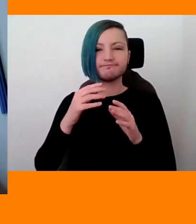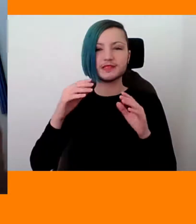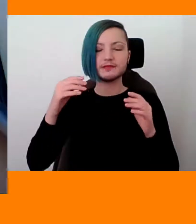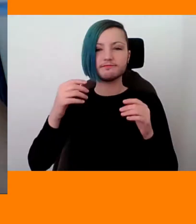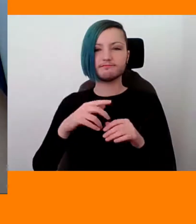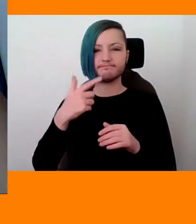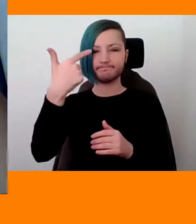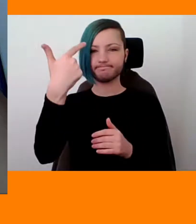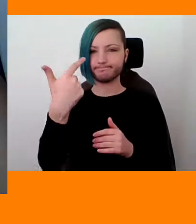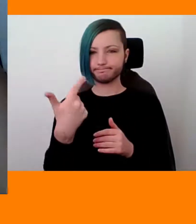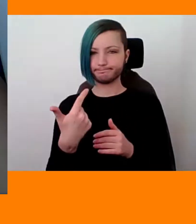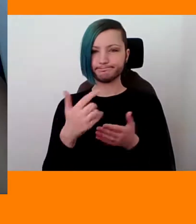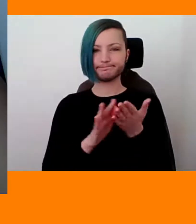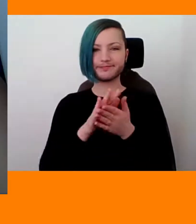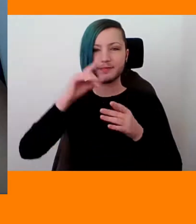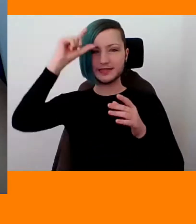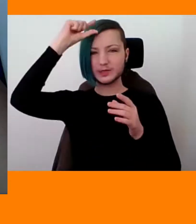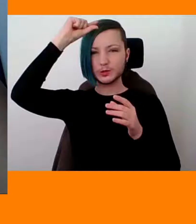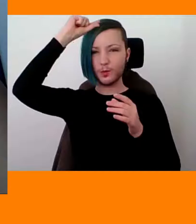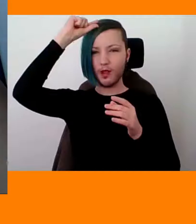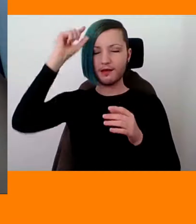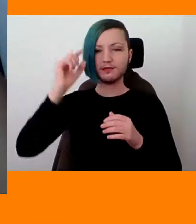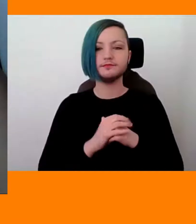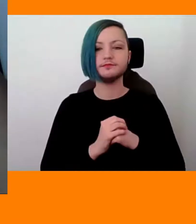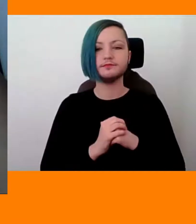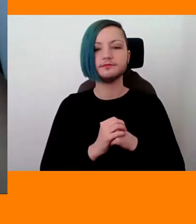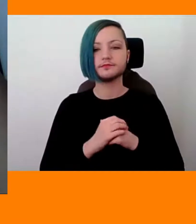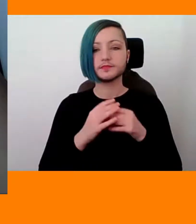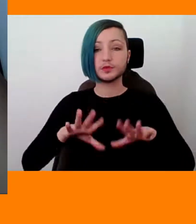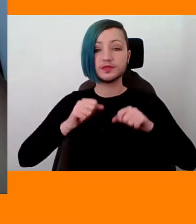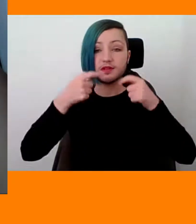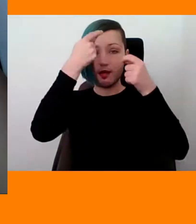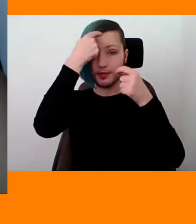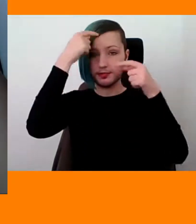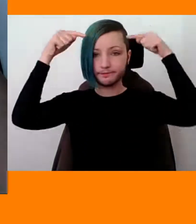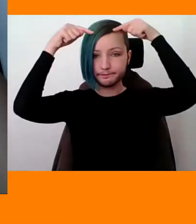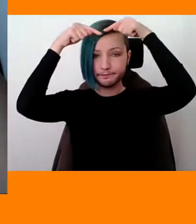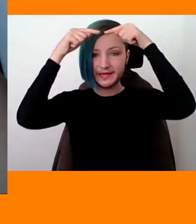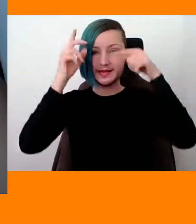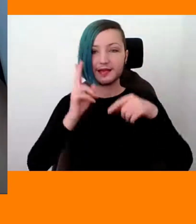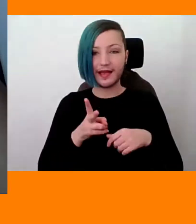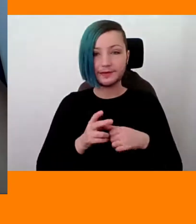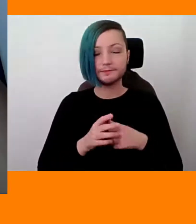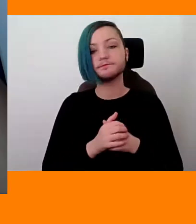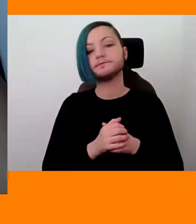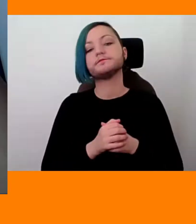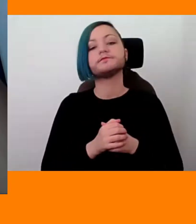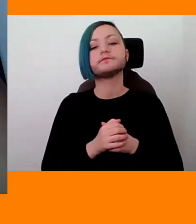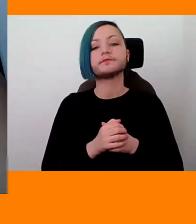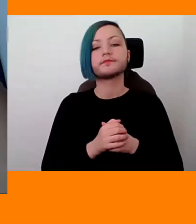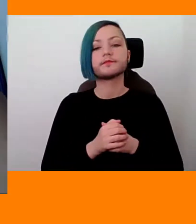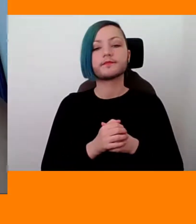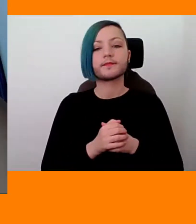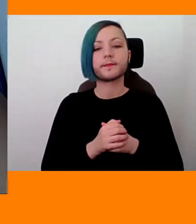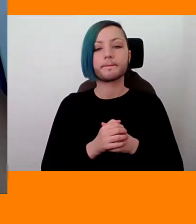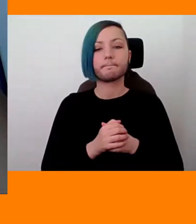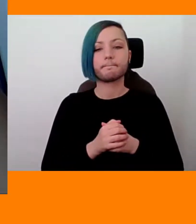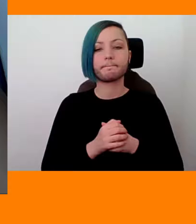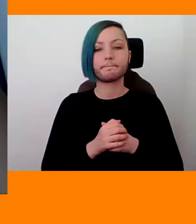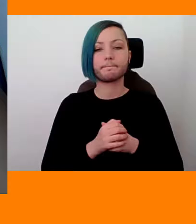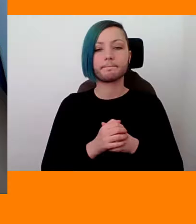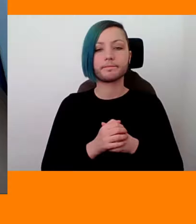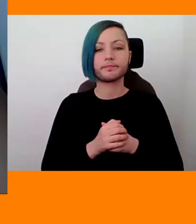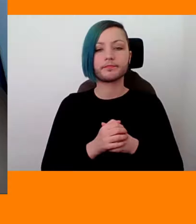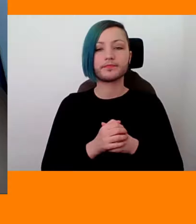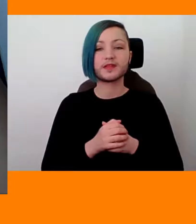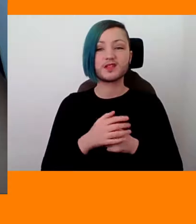angle. So start at your widow's peak. Because of this, you're not going to have a very big gap